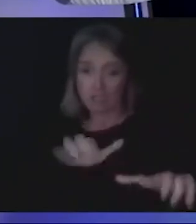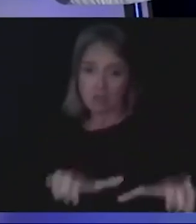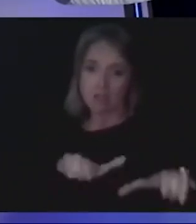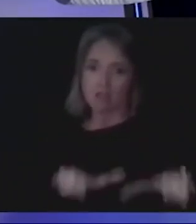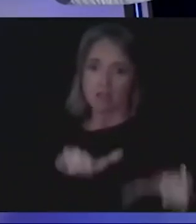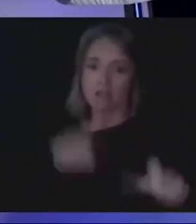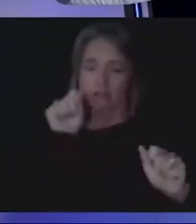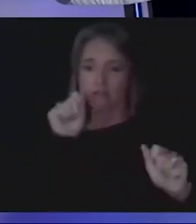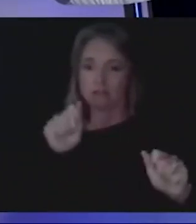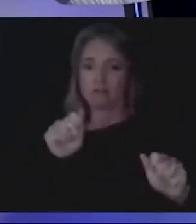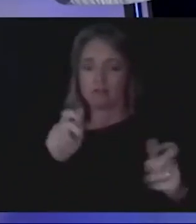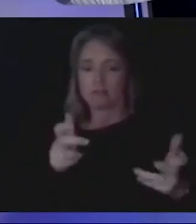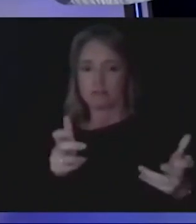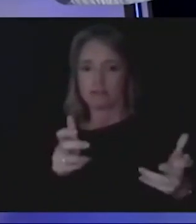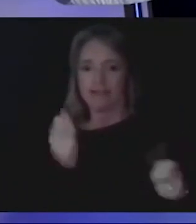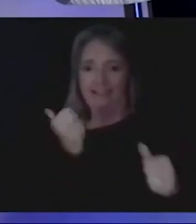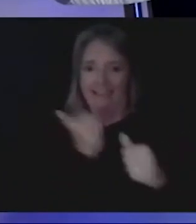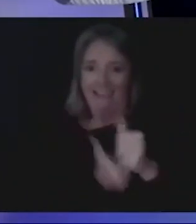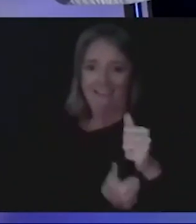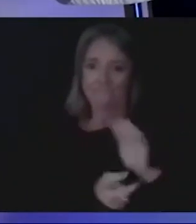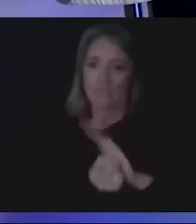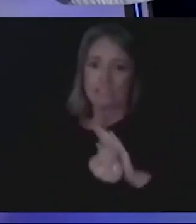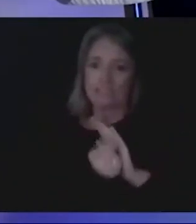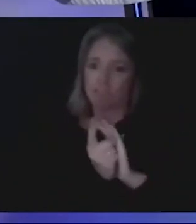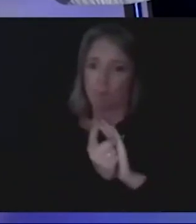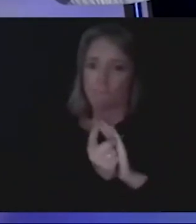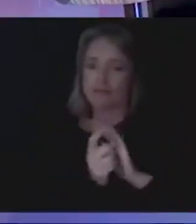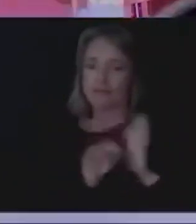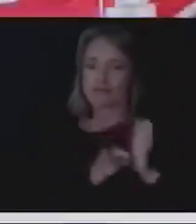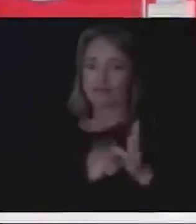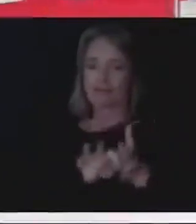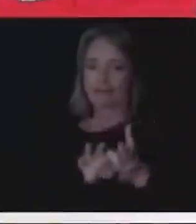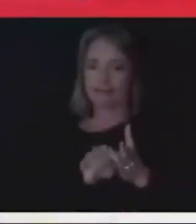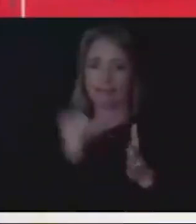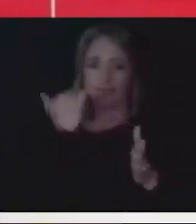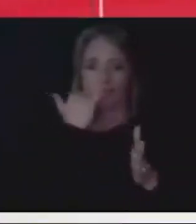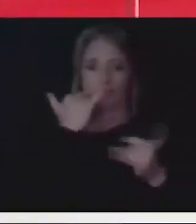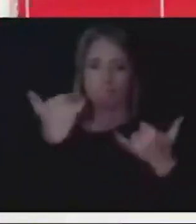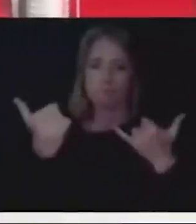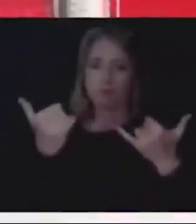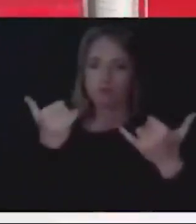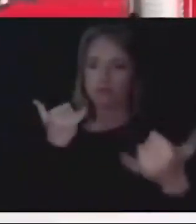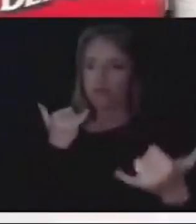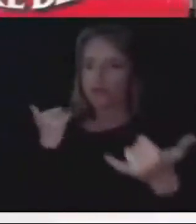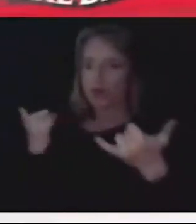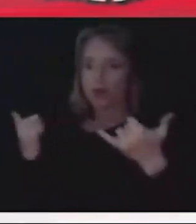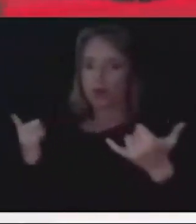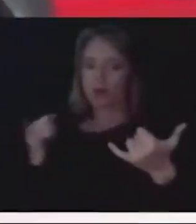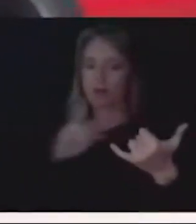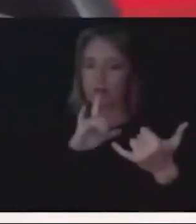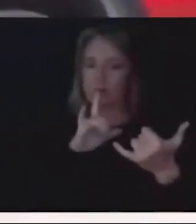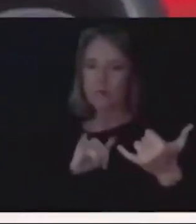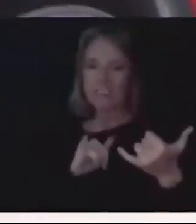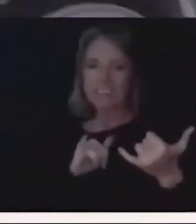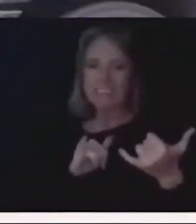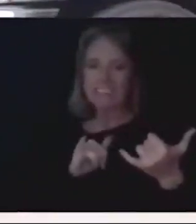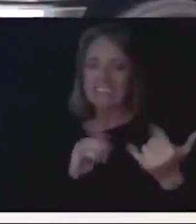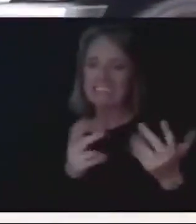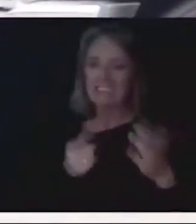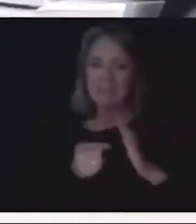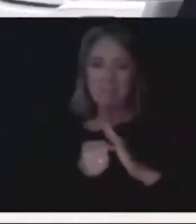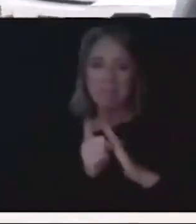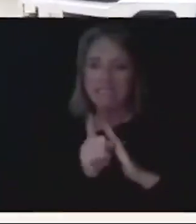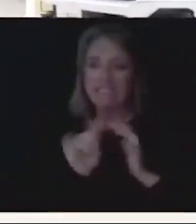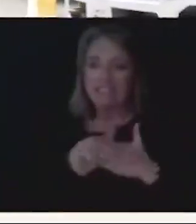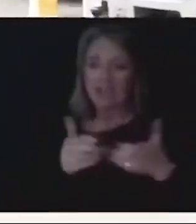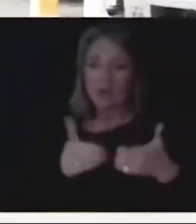mean, every second counts. And if you're on the phone making calls, those are just seconds that you're losing, right? That's just tough. And you're asking